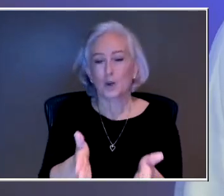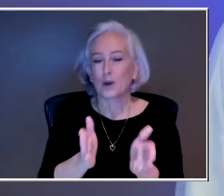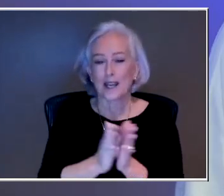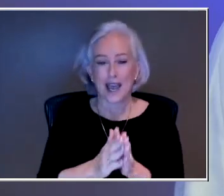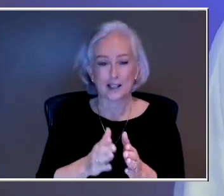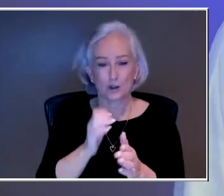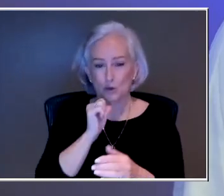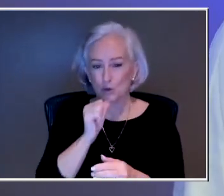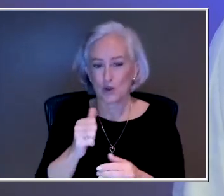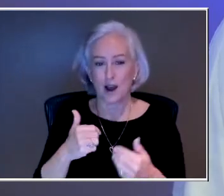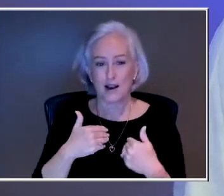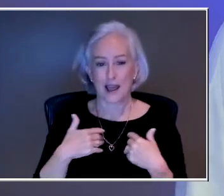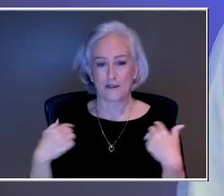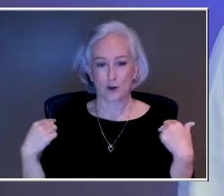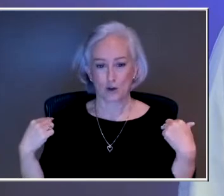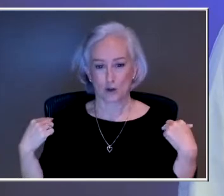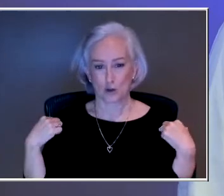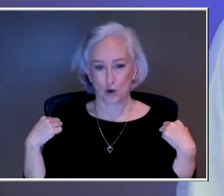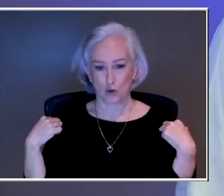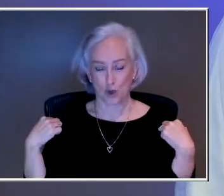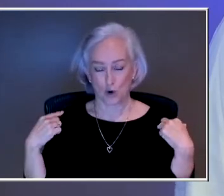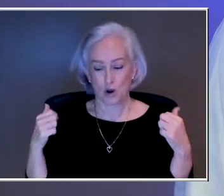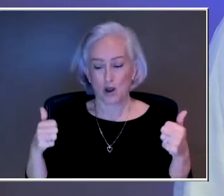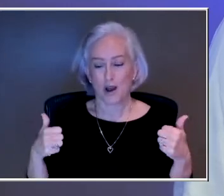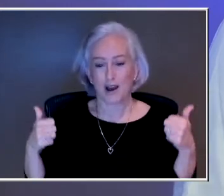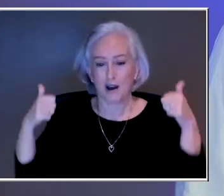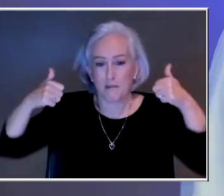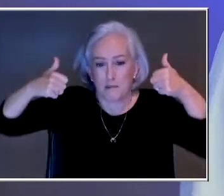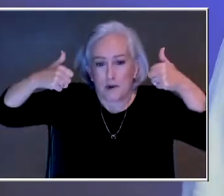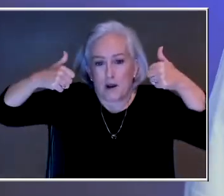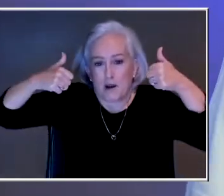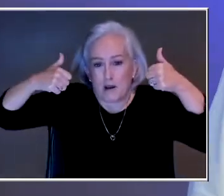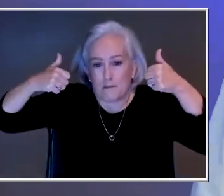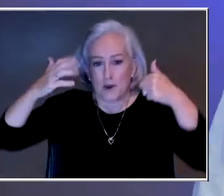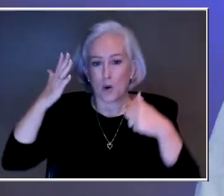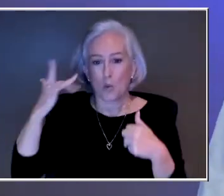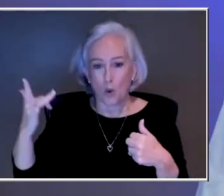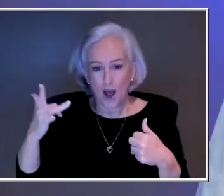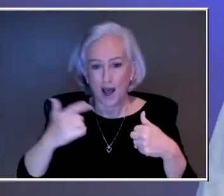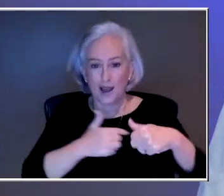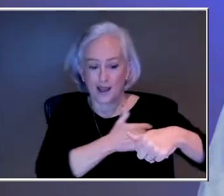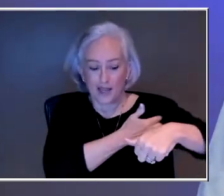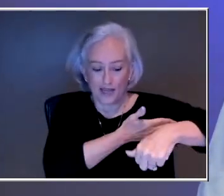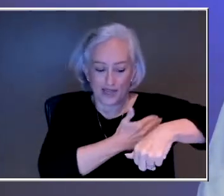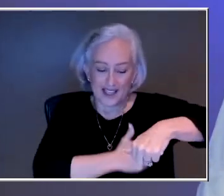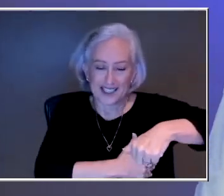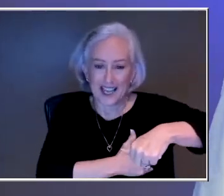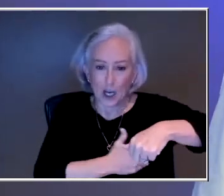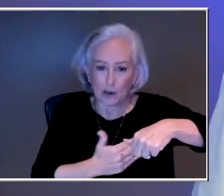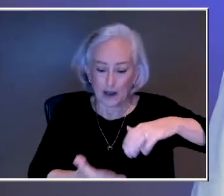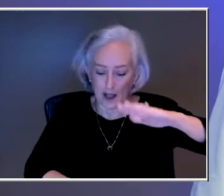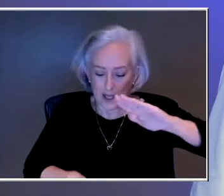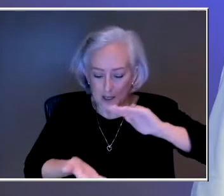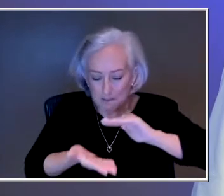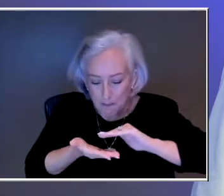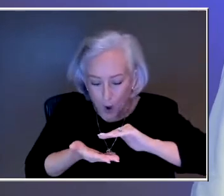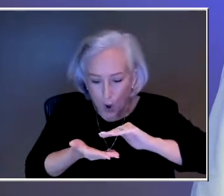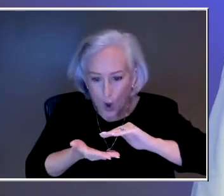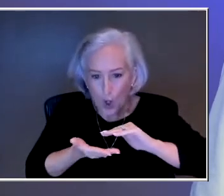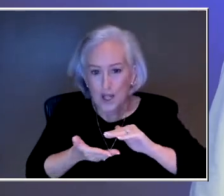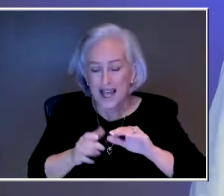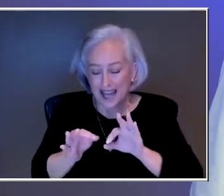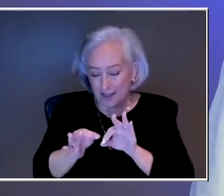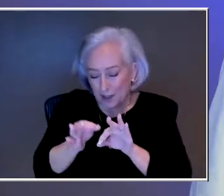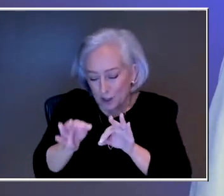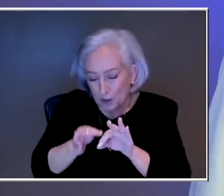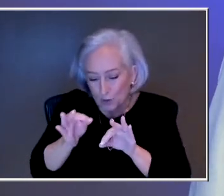degrees, just because the connection between the lymphatics and the veins is just, it's so small in terms of the sutures that we use.